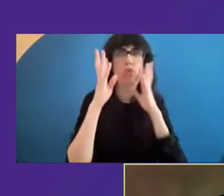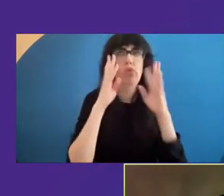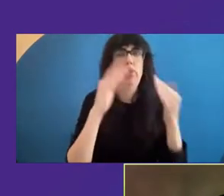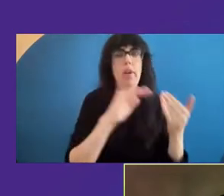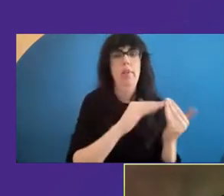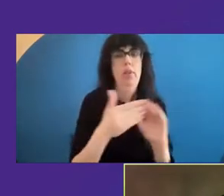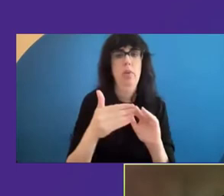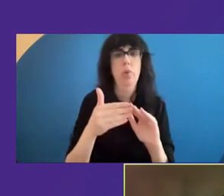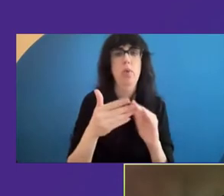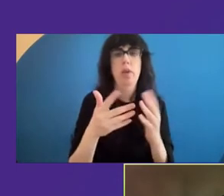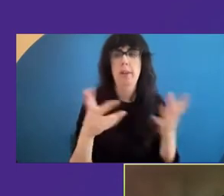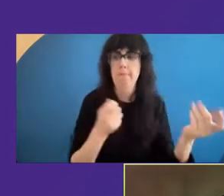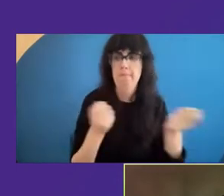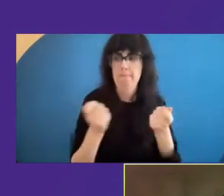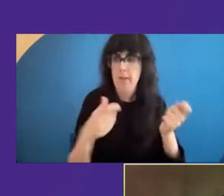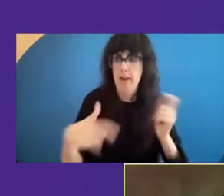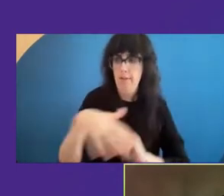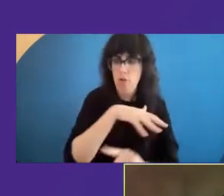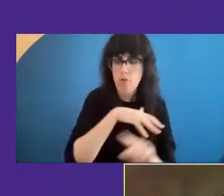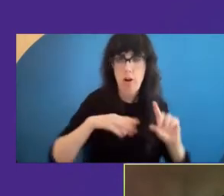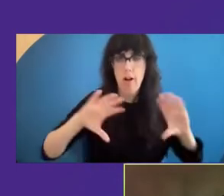brought around me,